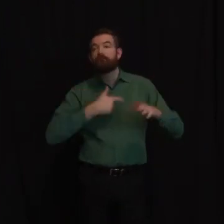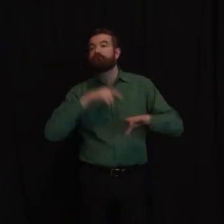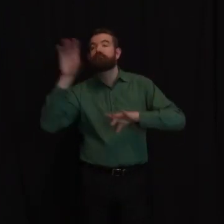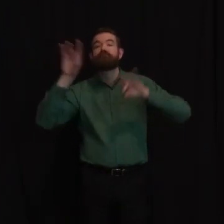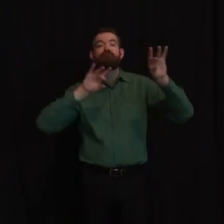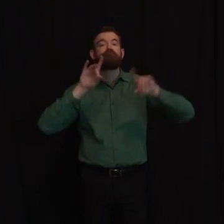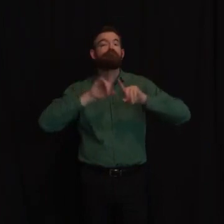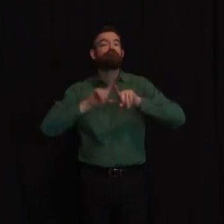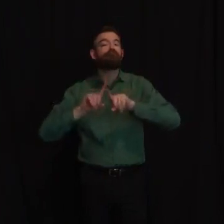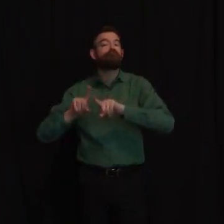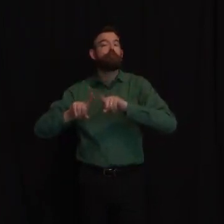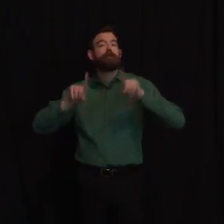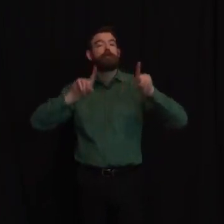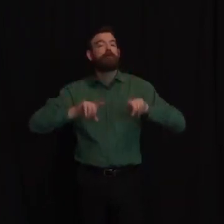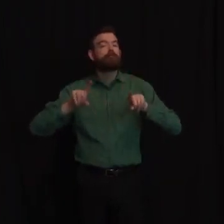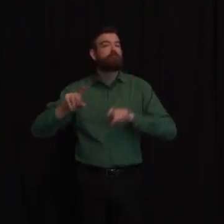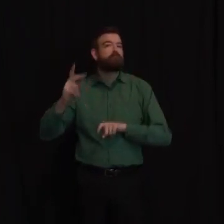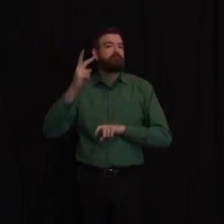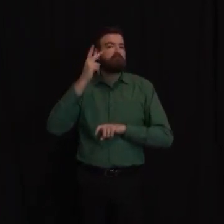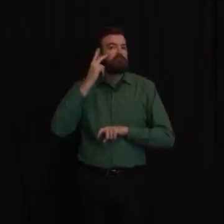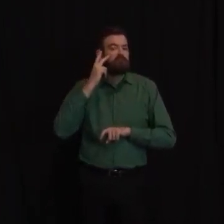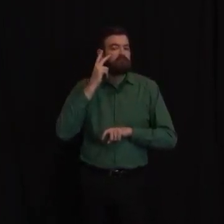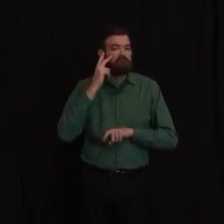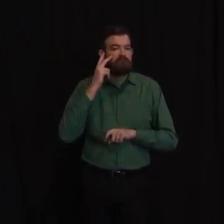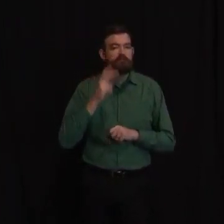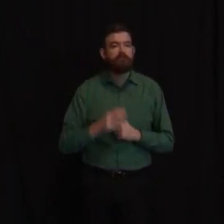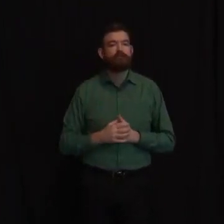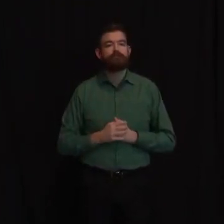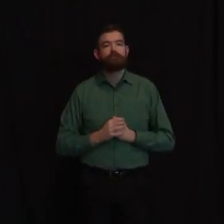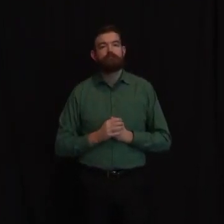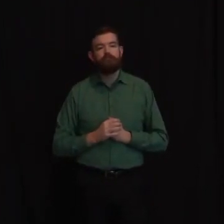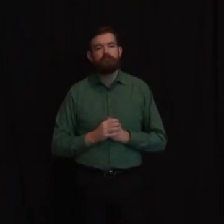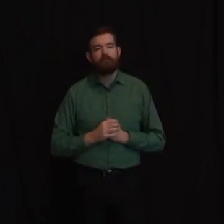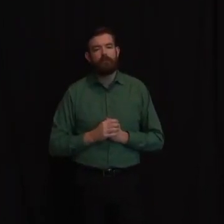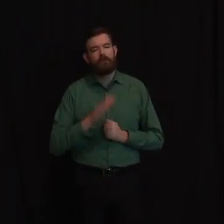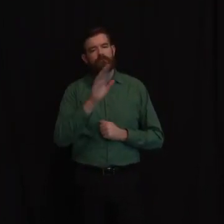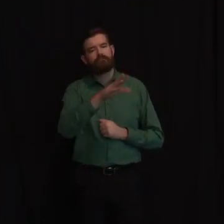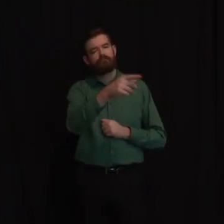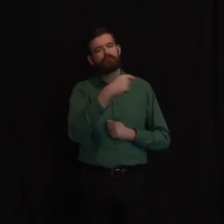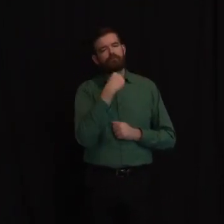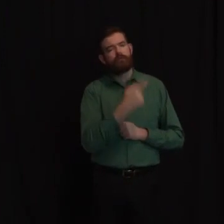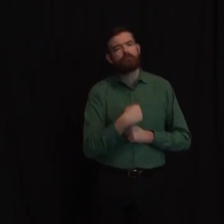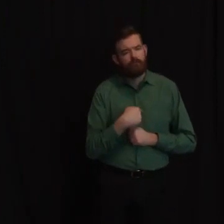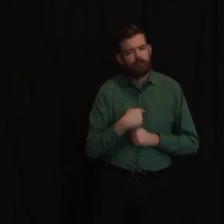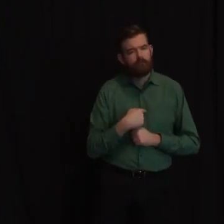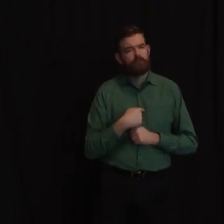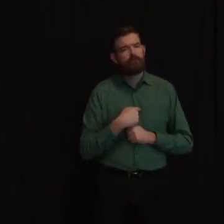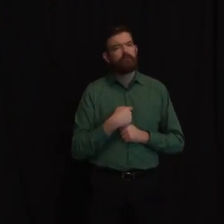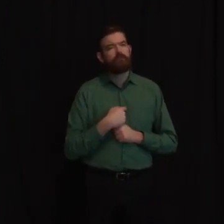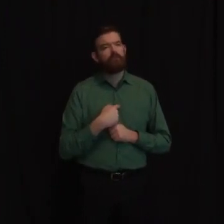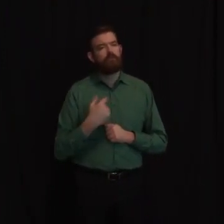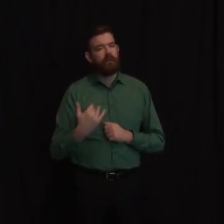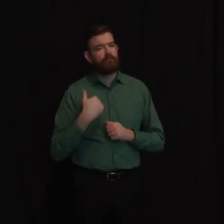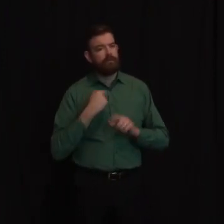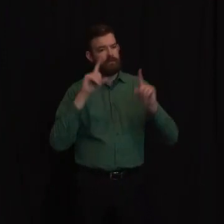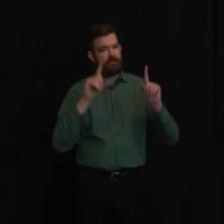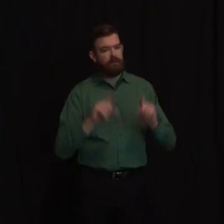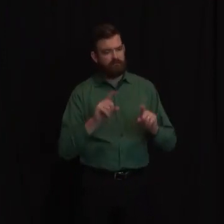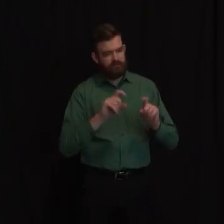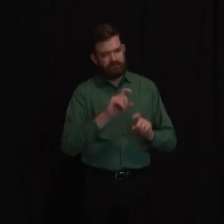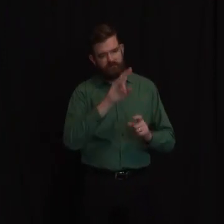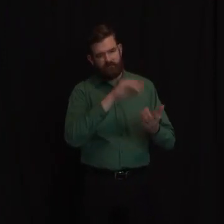I think we said the other day, at least, that we're currently doing, I think you said between 7,000 and 9,000 a day. Rutgers has said that they've got the ability to do